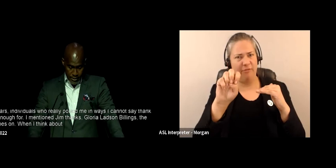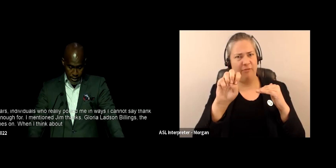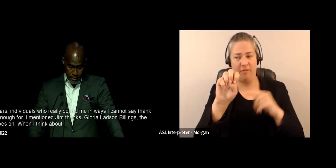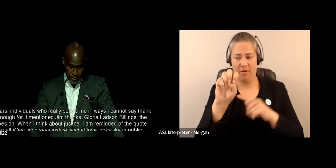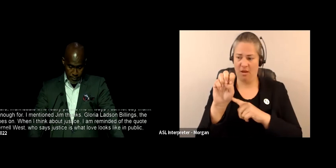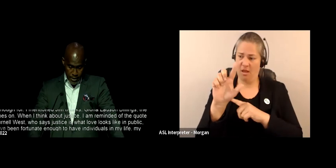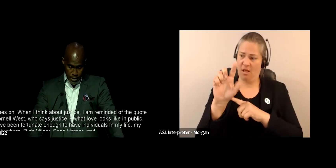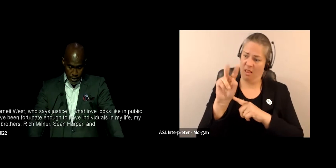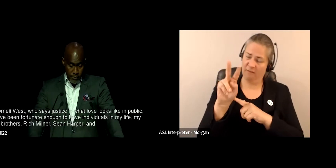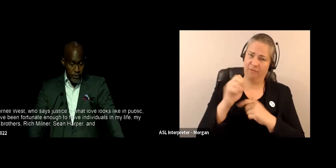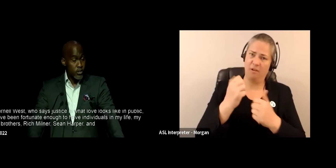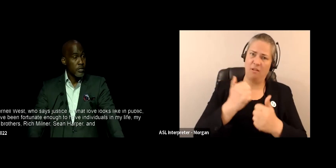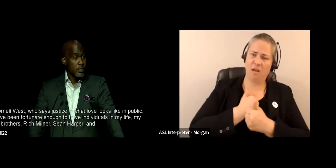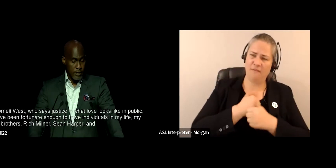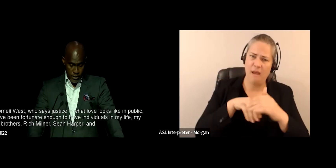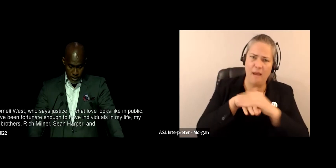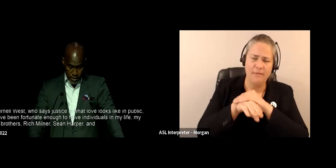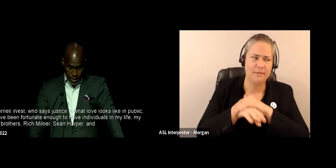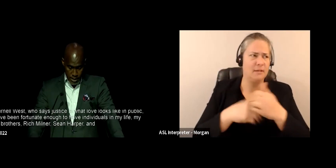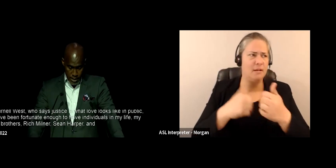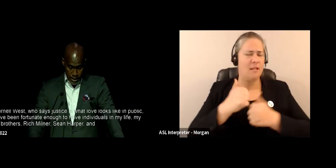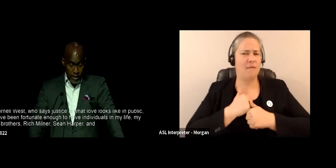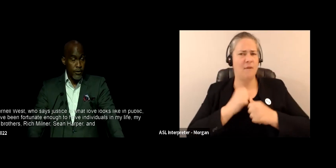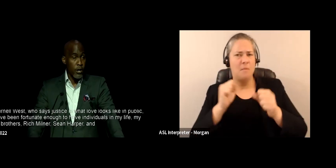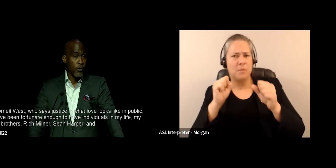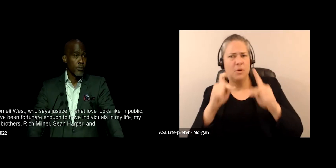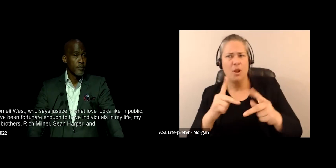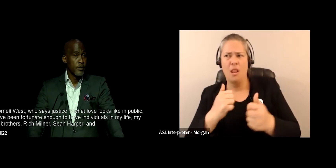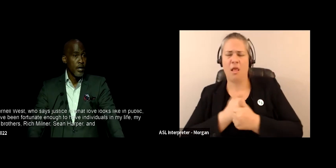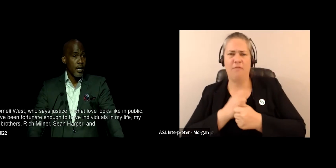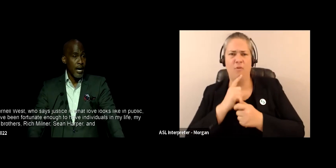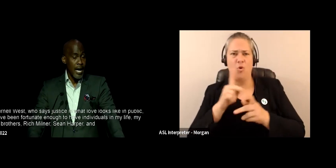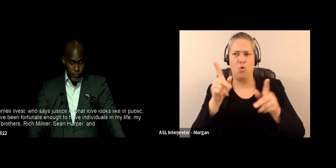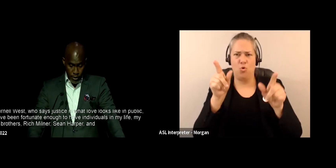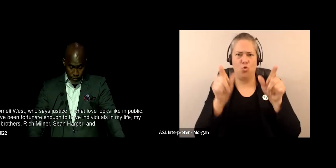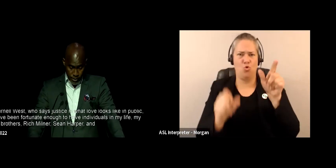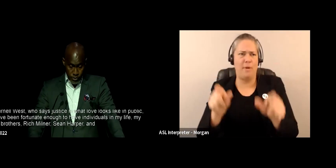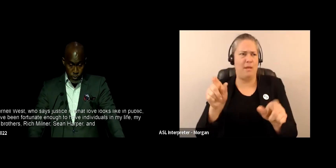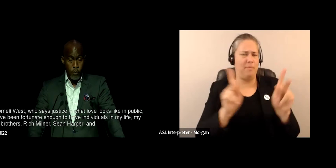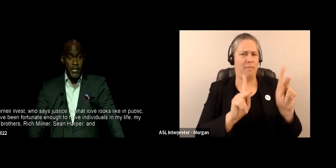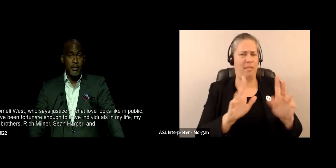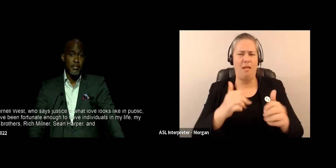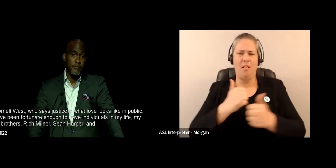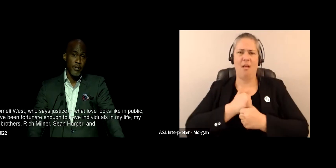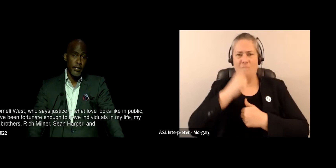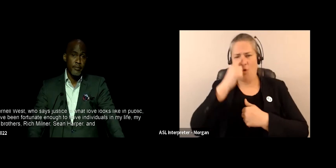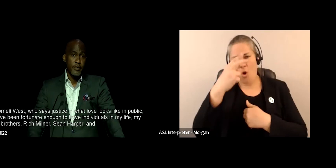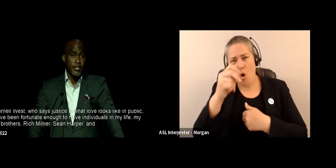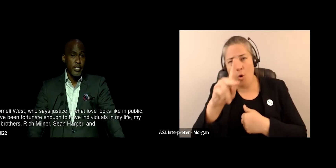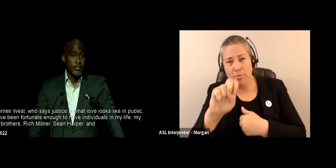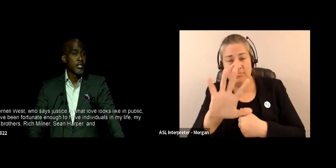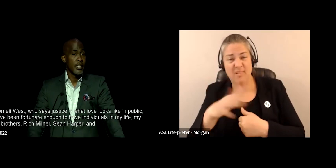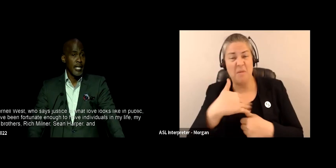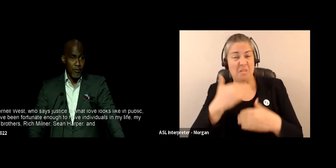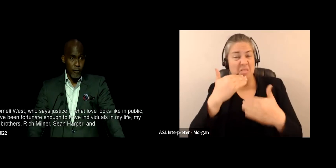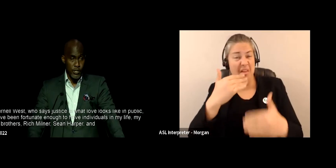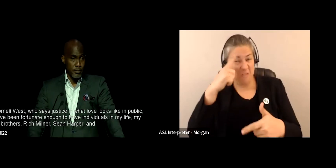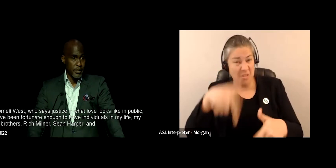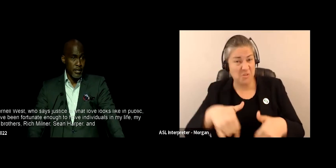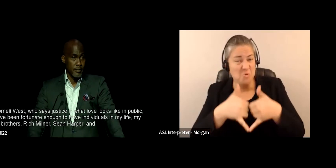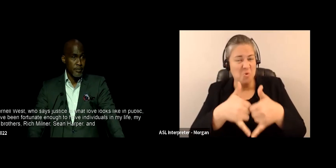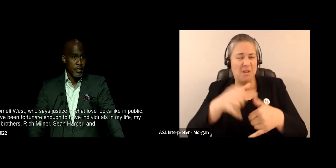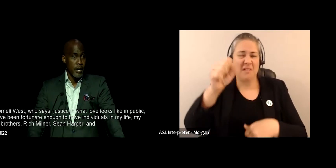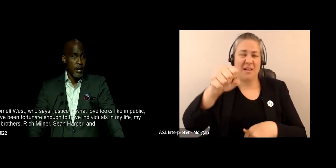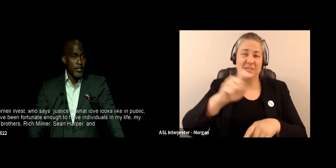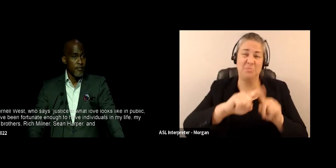for access, love for the human condition, and love for hope. I'm grateful for this award, but let me be frank, there is still a lot of work to